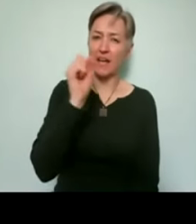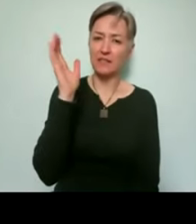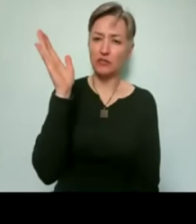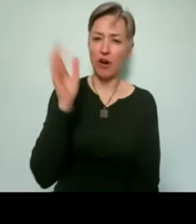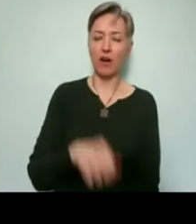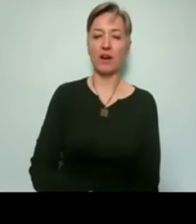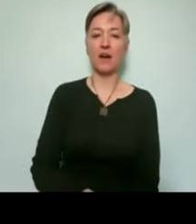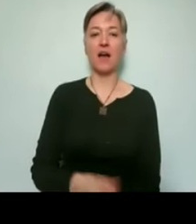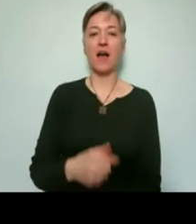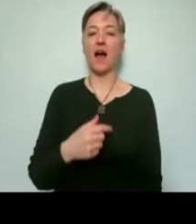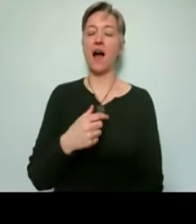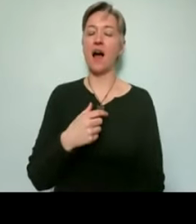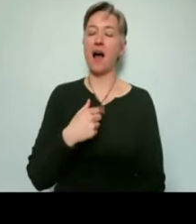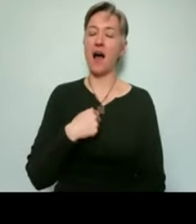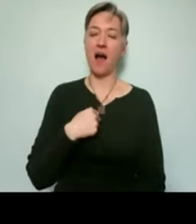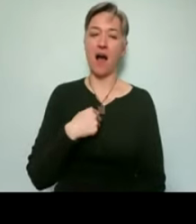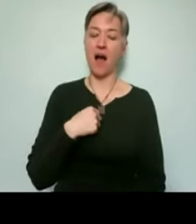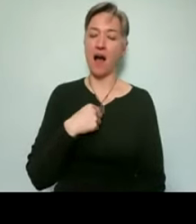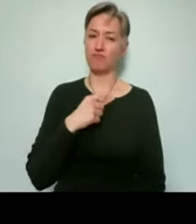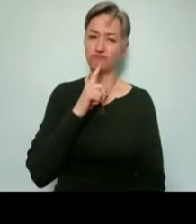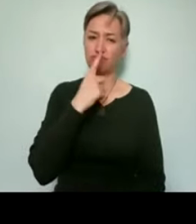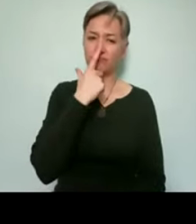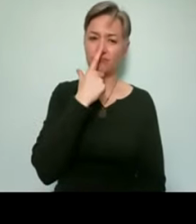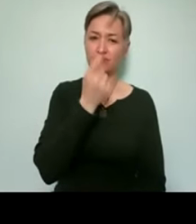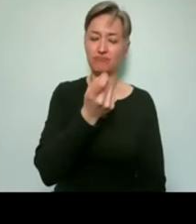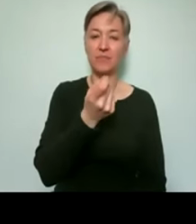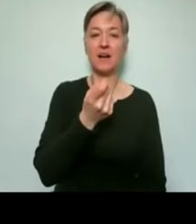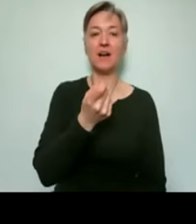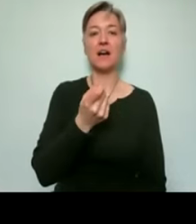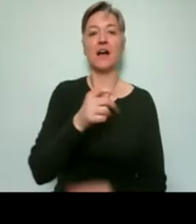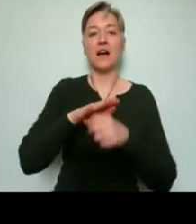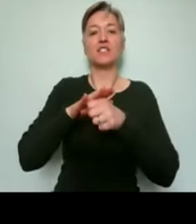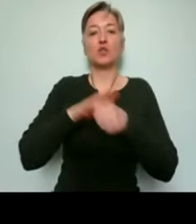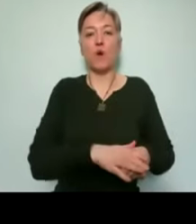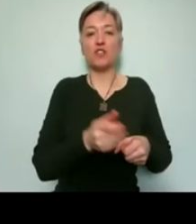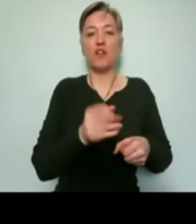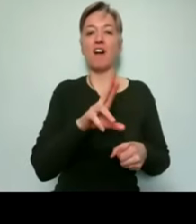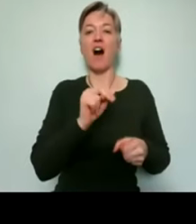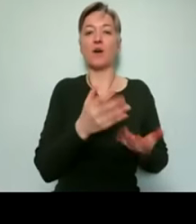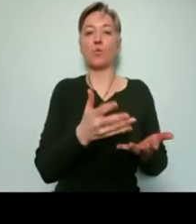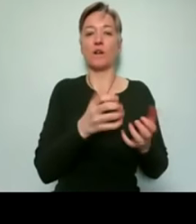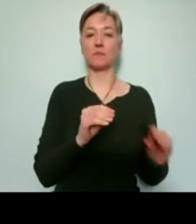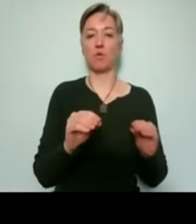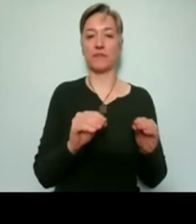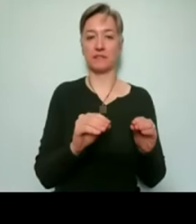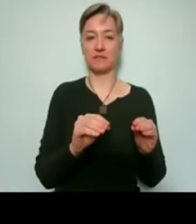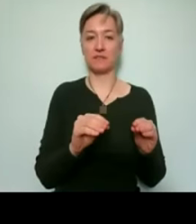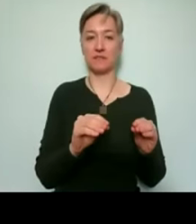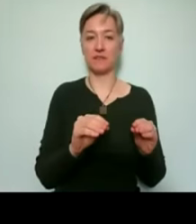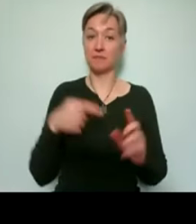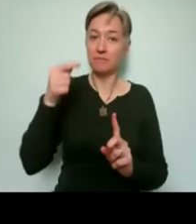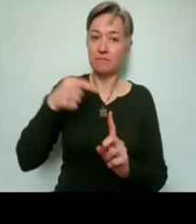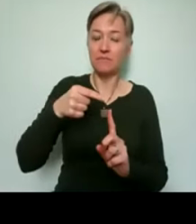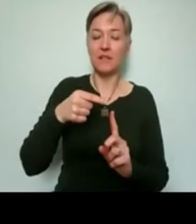I'm very interested in the suppression of unwanted movements, and particularly interested to see,